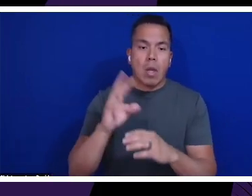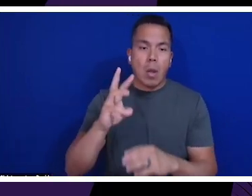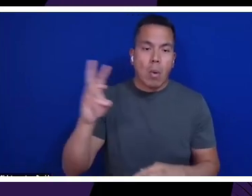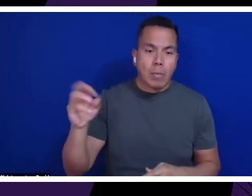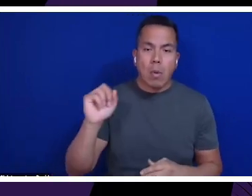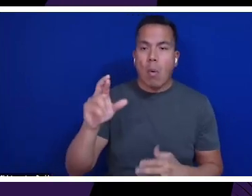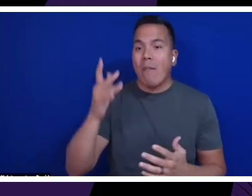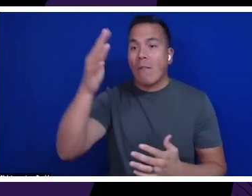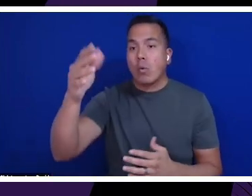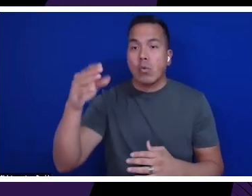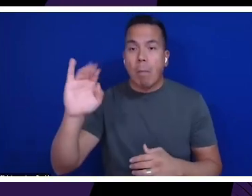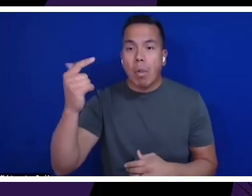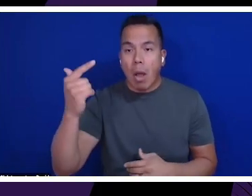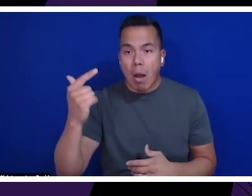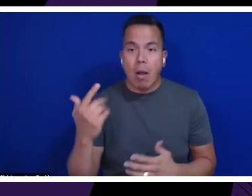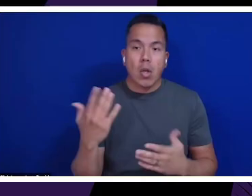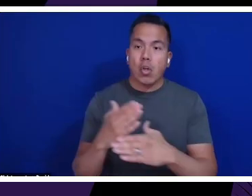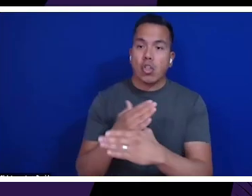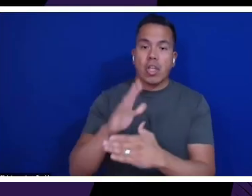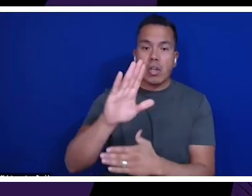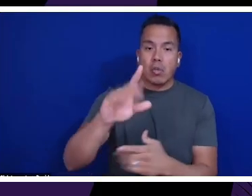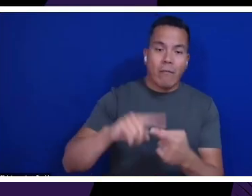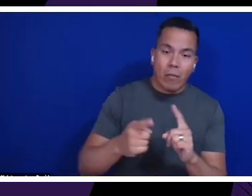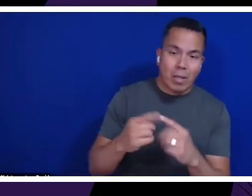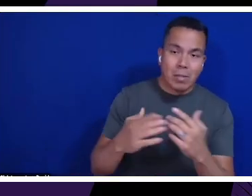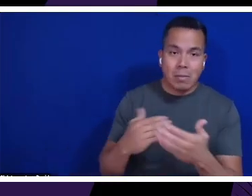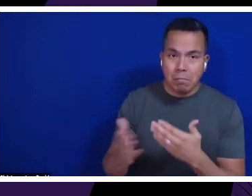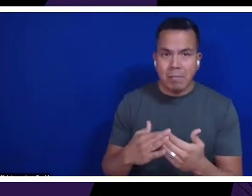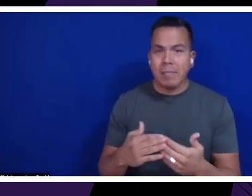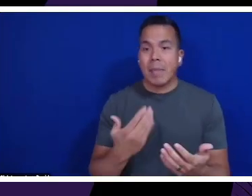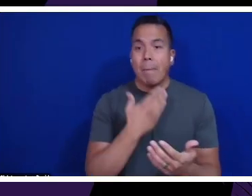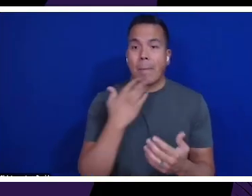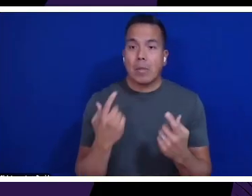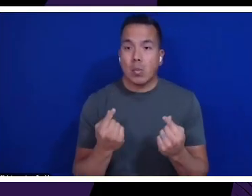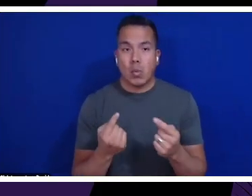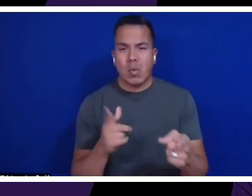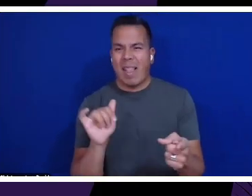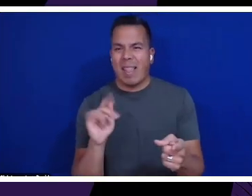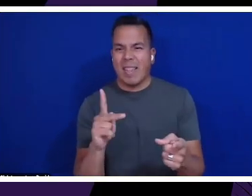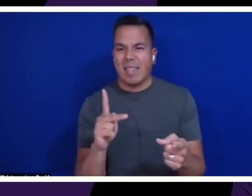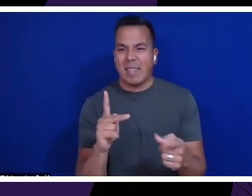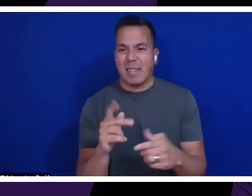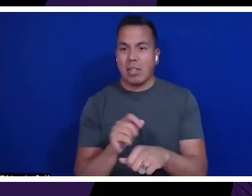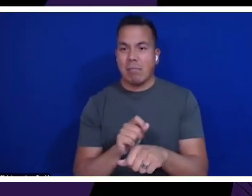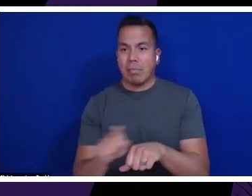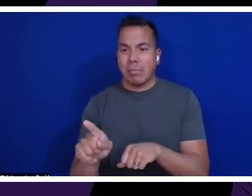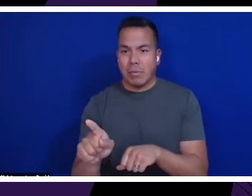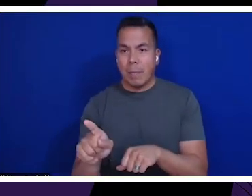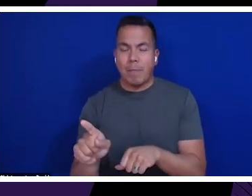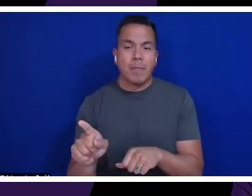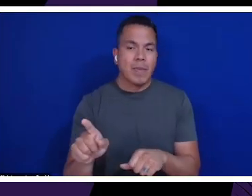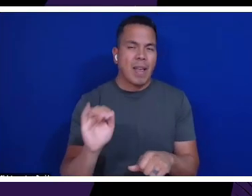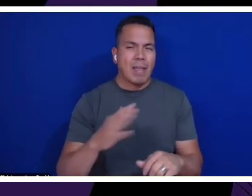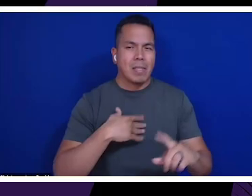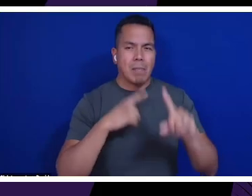posts, or you want to say share to your friends and all that. The next best thing is that link to use, and that is what I aim to achieve in